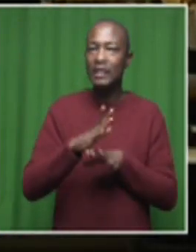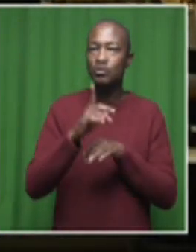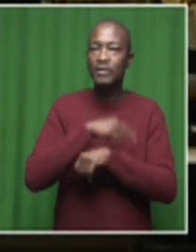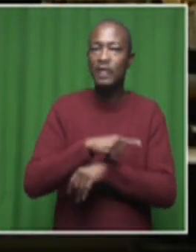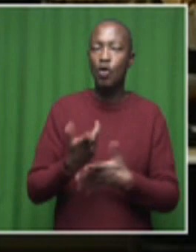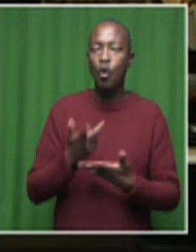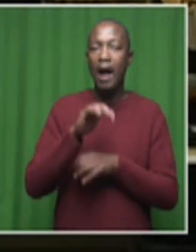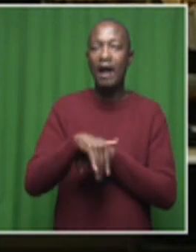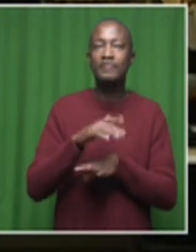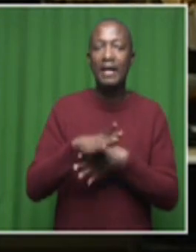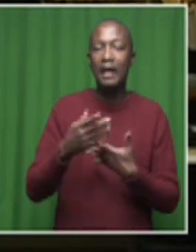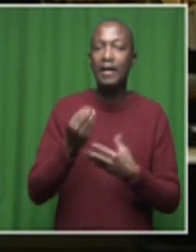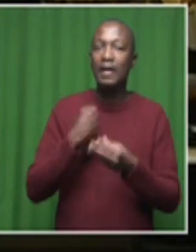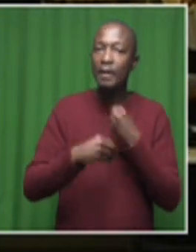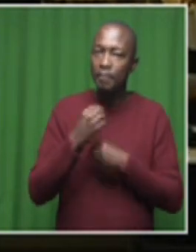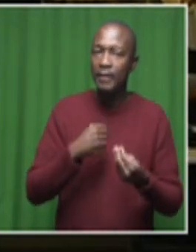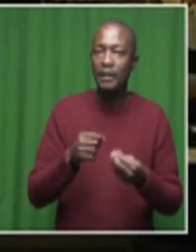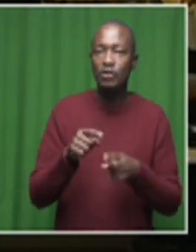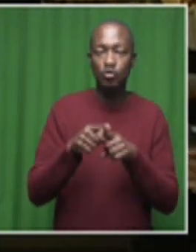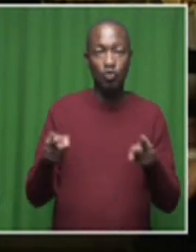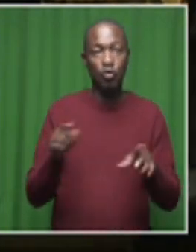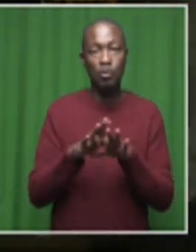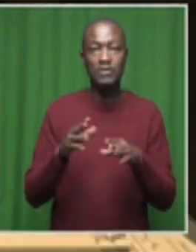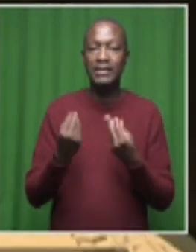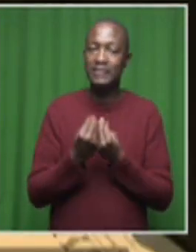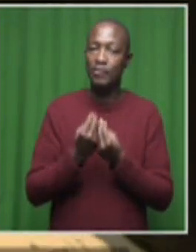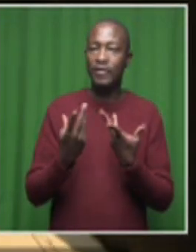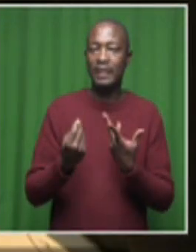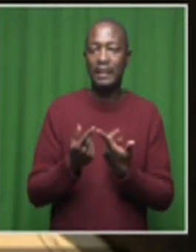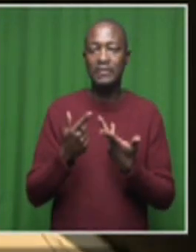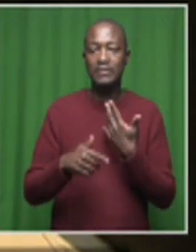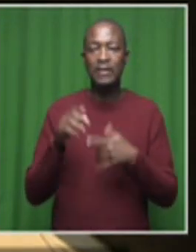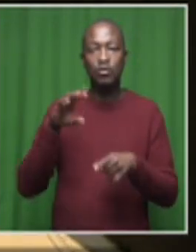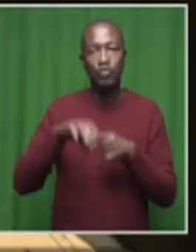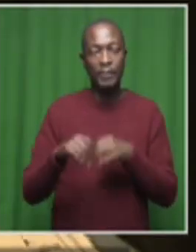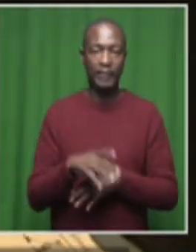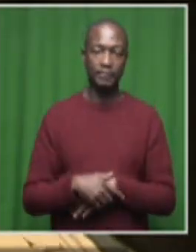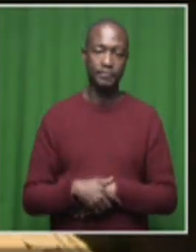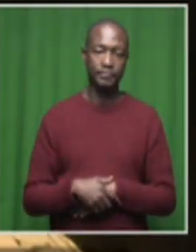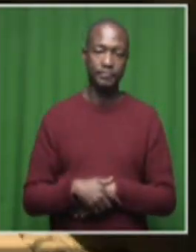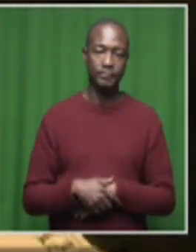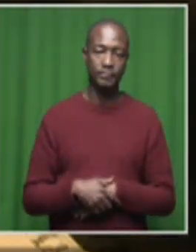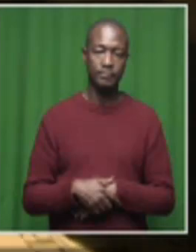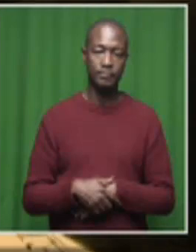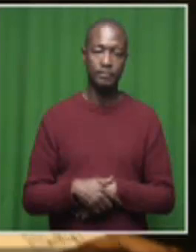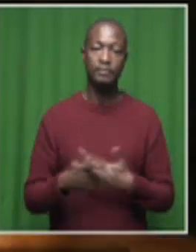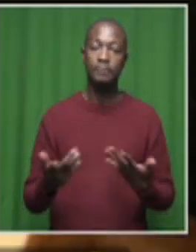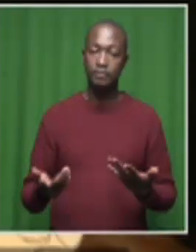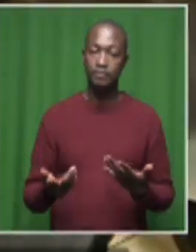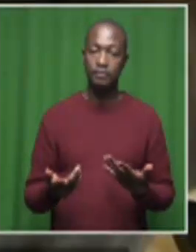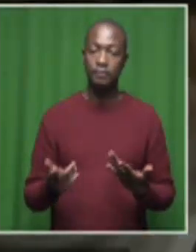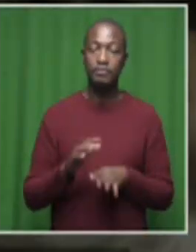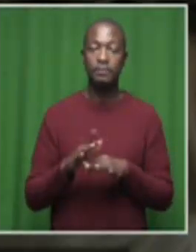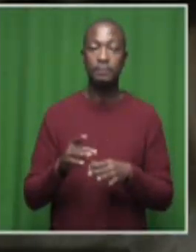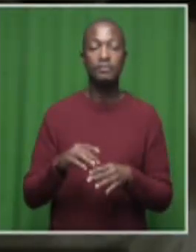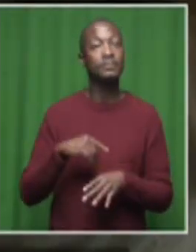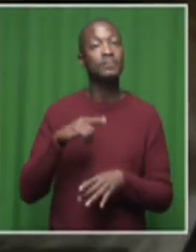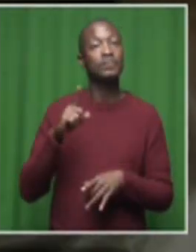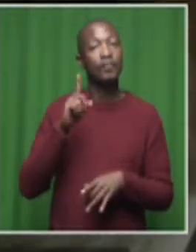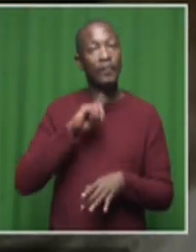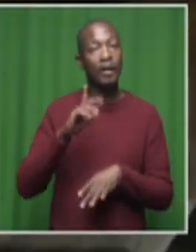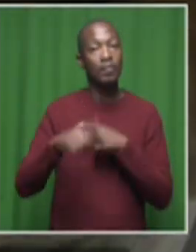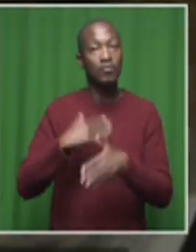a meal also. So those are some of the trends that we are picking up. Around the world, snacking tends to occur frequently mid